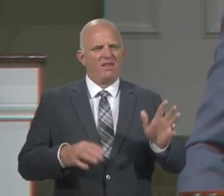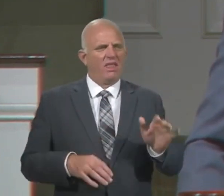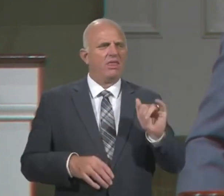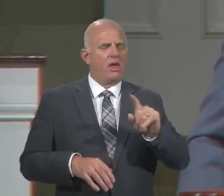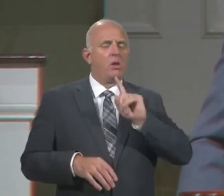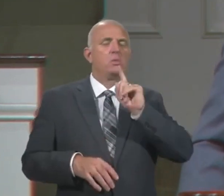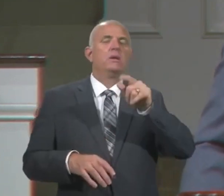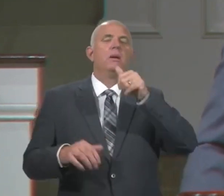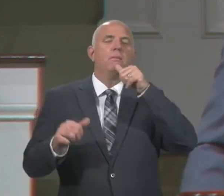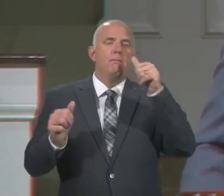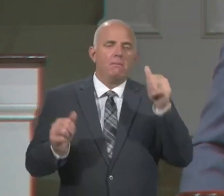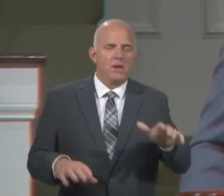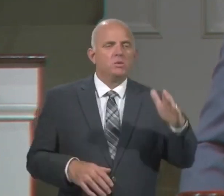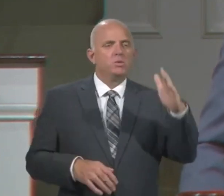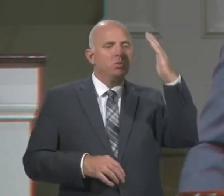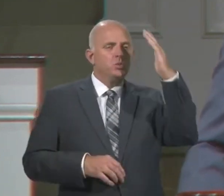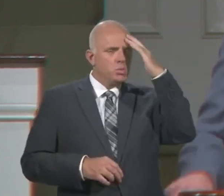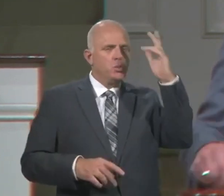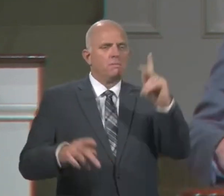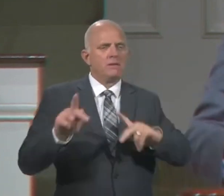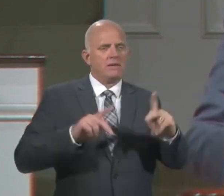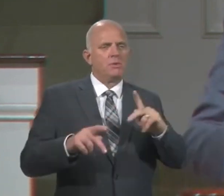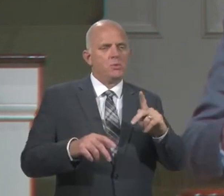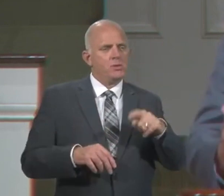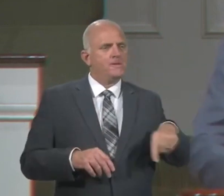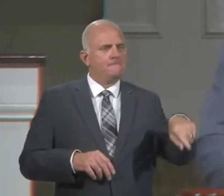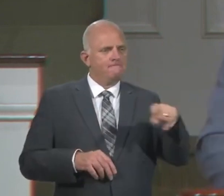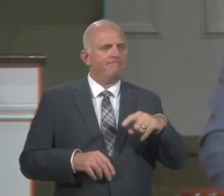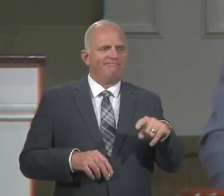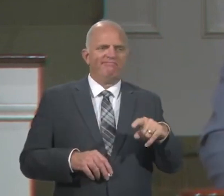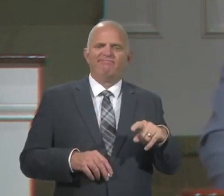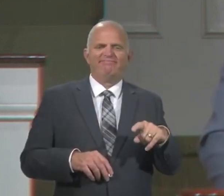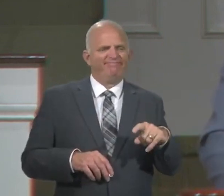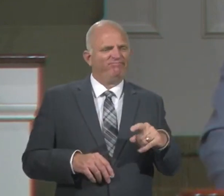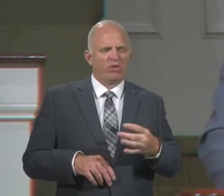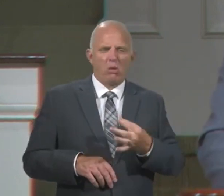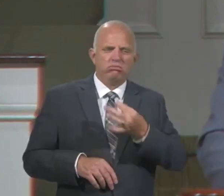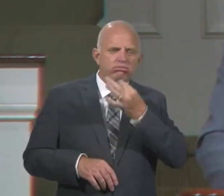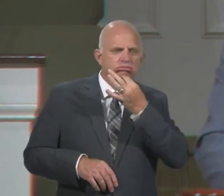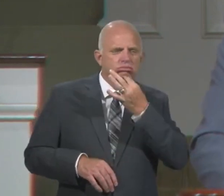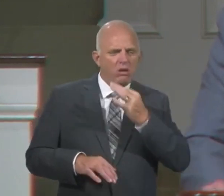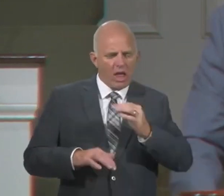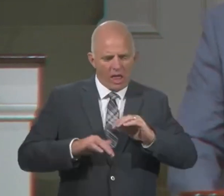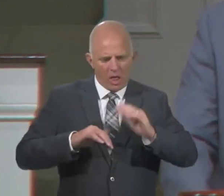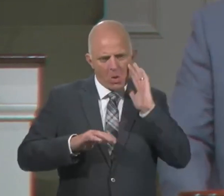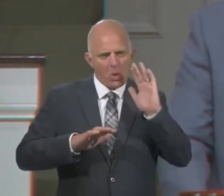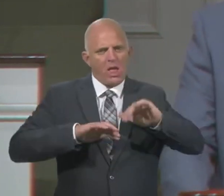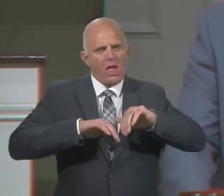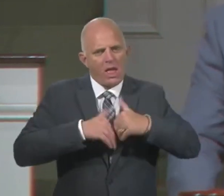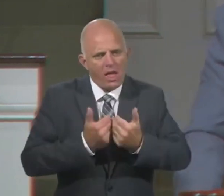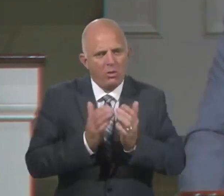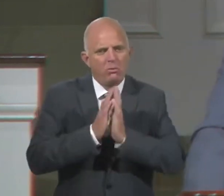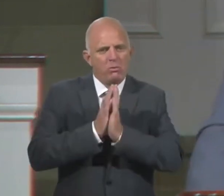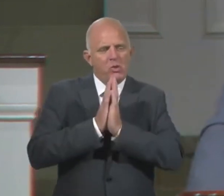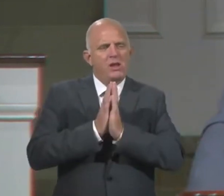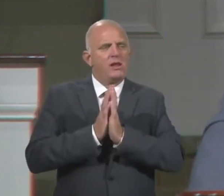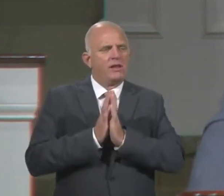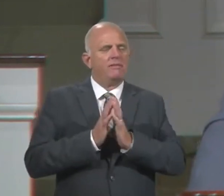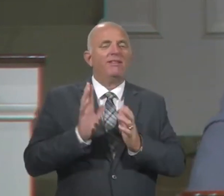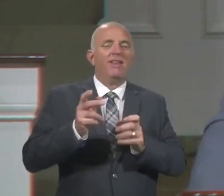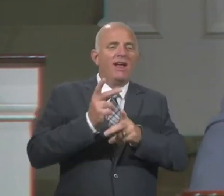to know people who know how to pray. You know, if we're not careful, our prayers